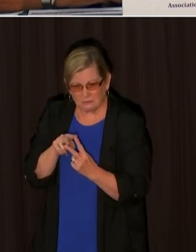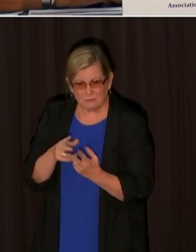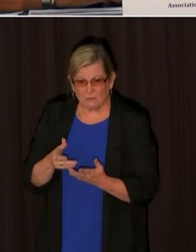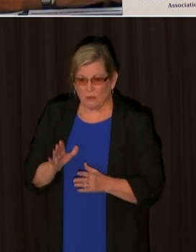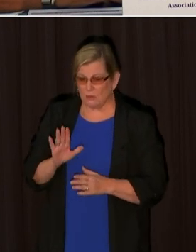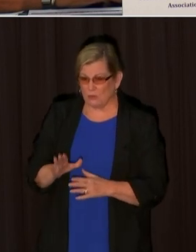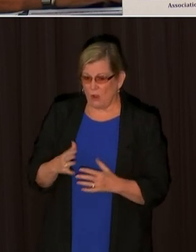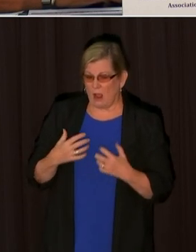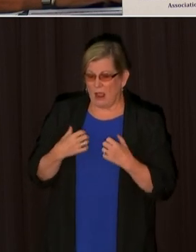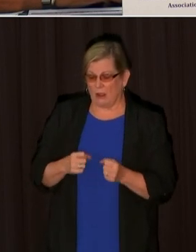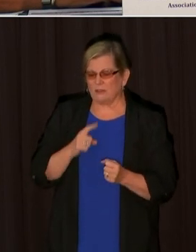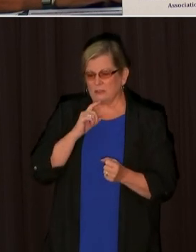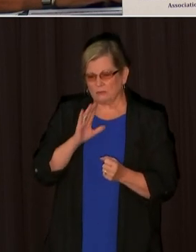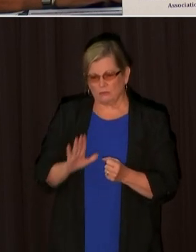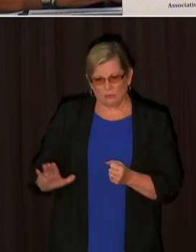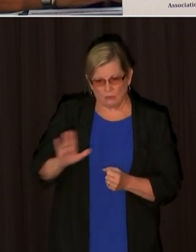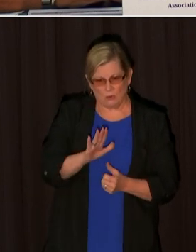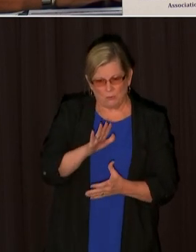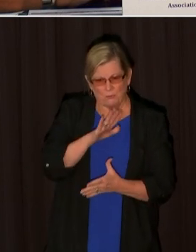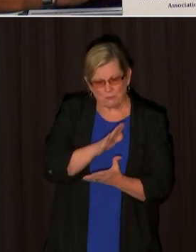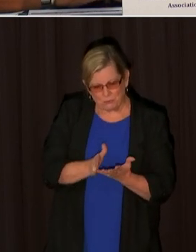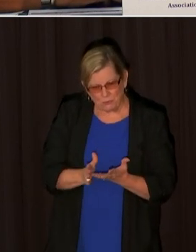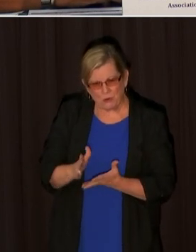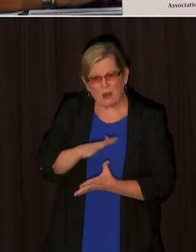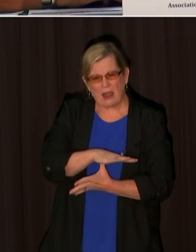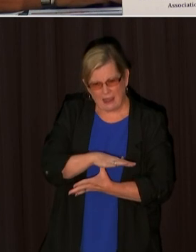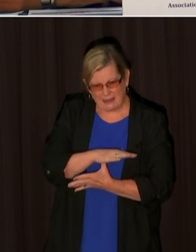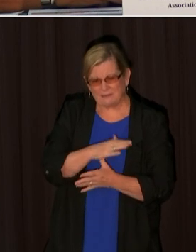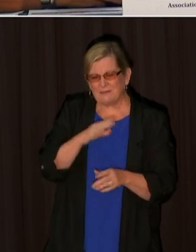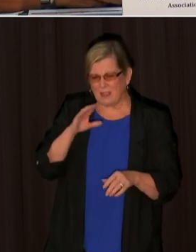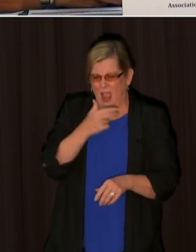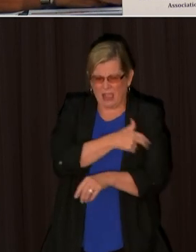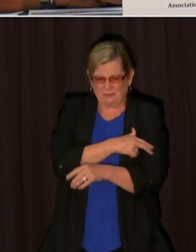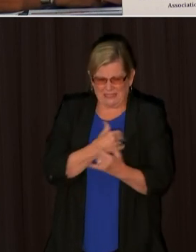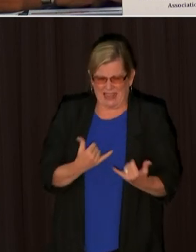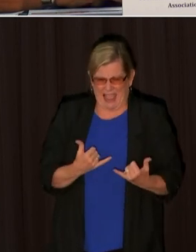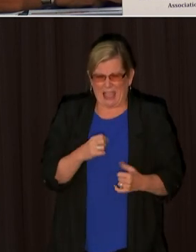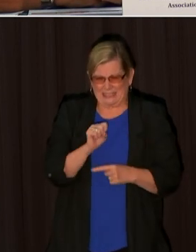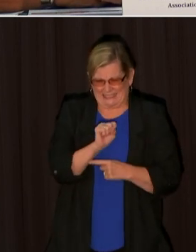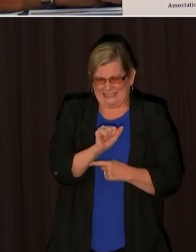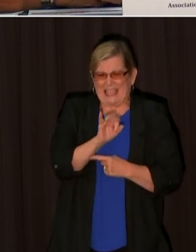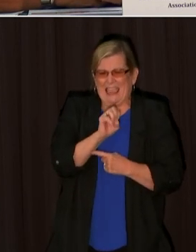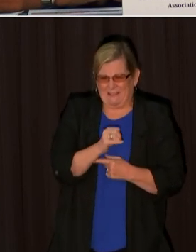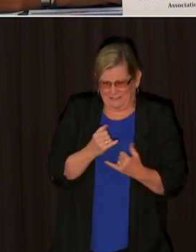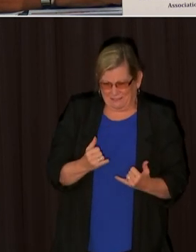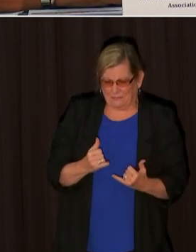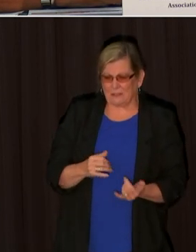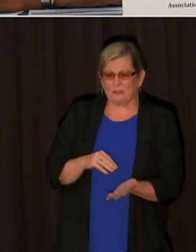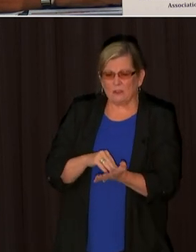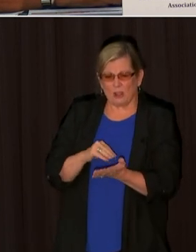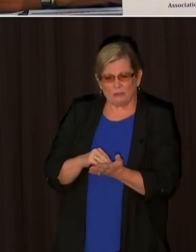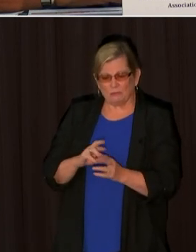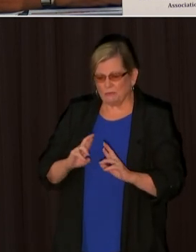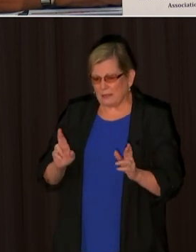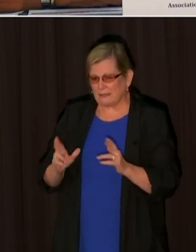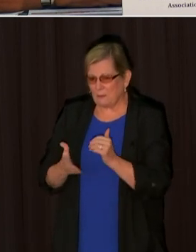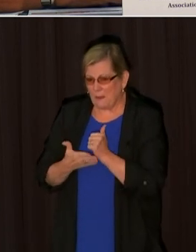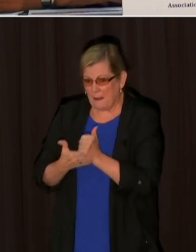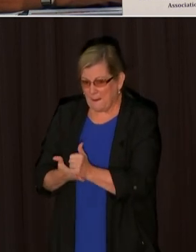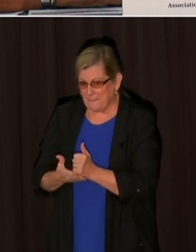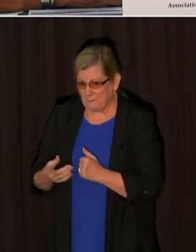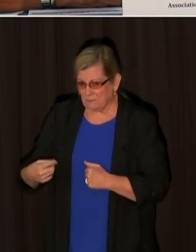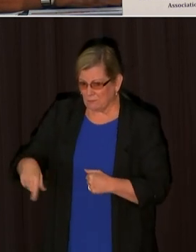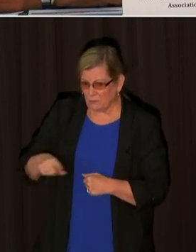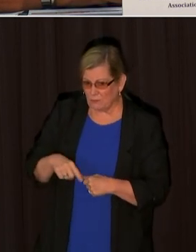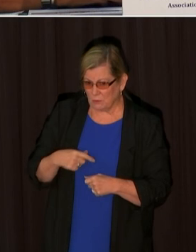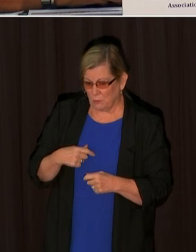that our hospitals are safe and that our doctors are ready and willing and ready to make sure that we are providing you with the care